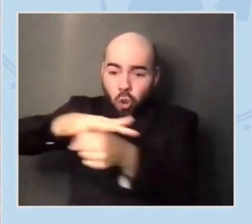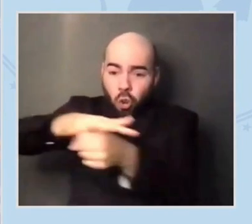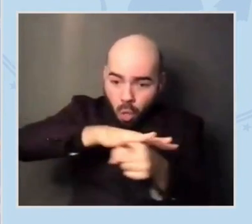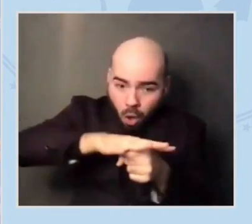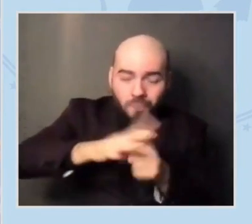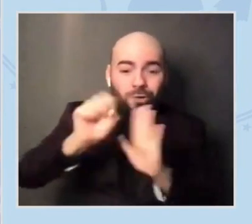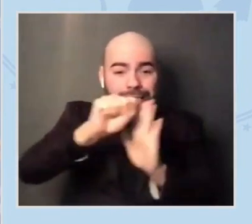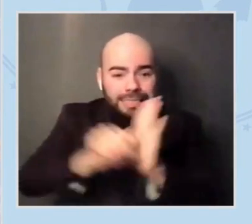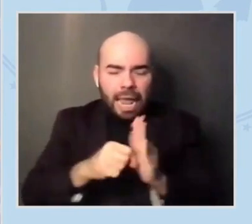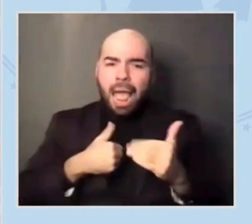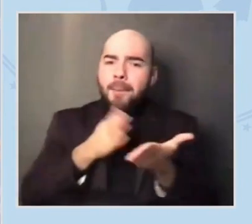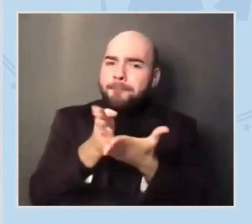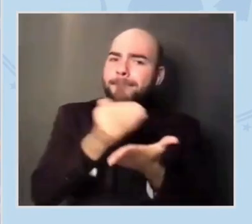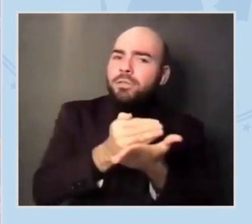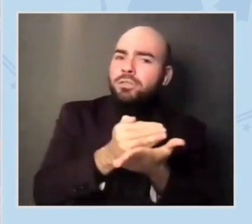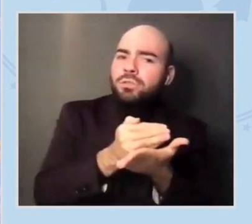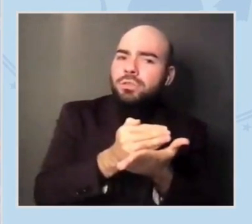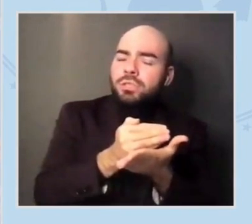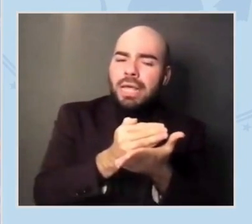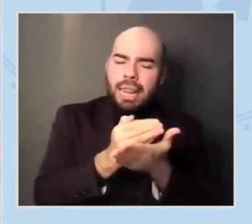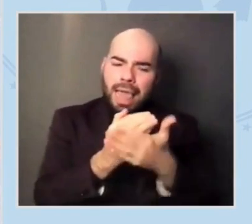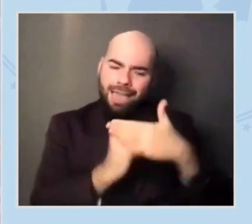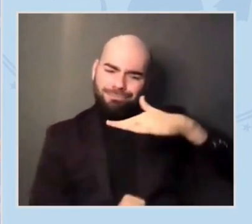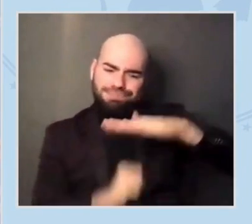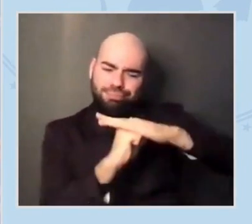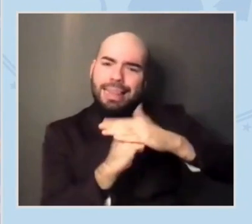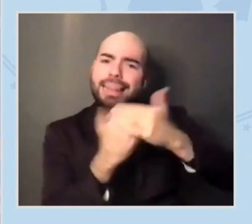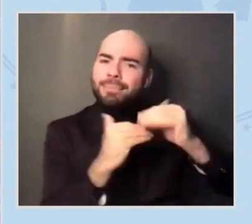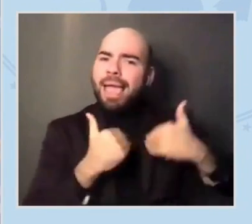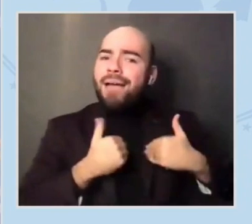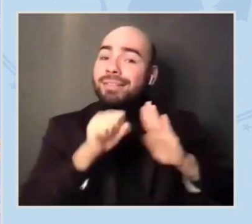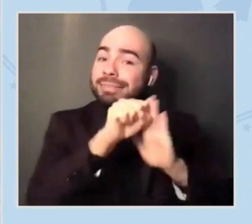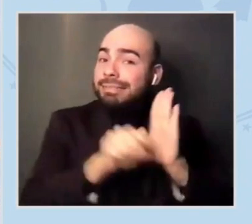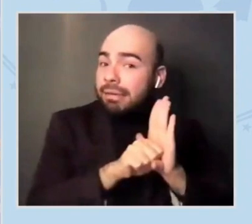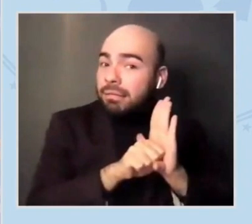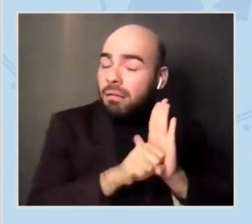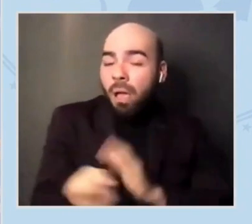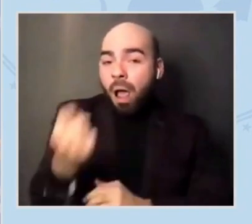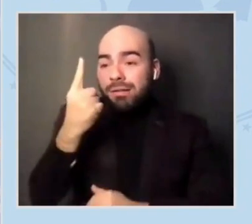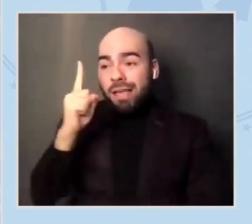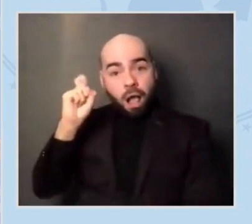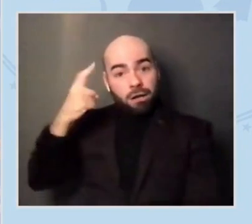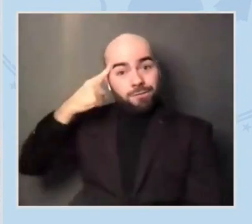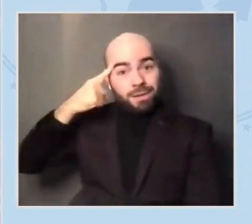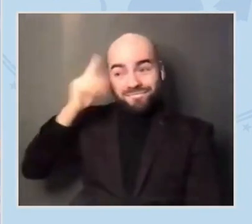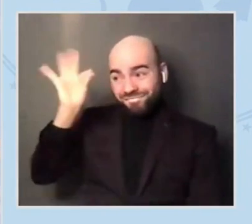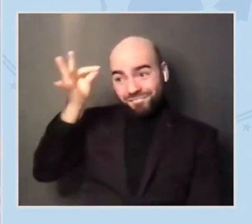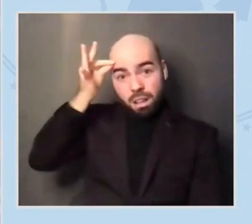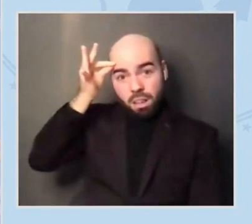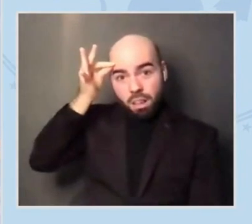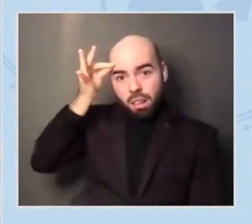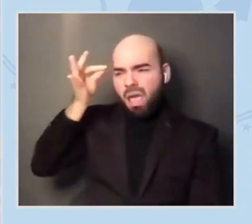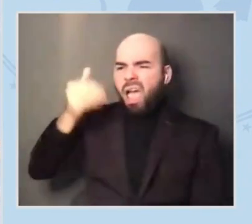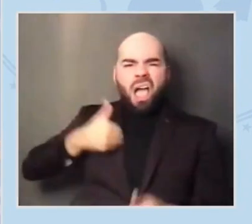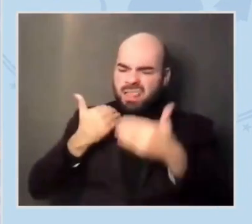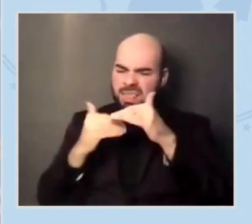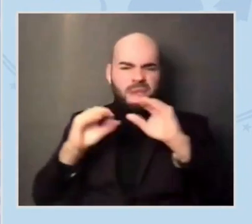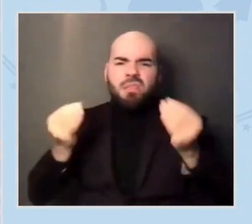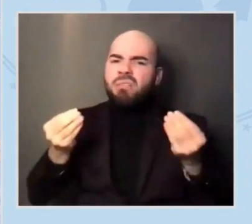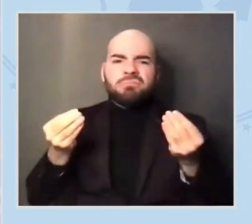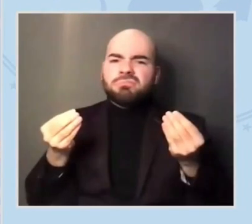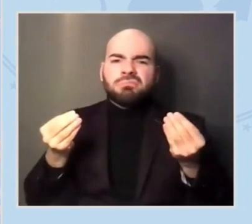to run a deficit in order to deal with crises and emergencies we have in the past. And we have to keep vital public services